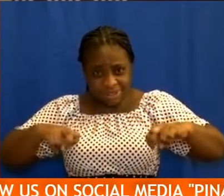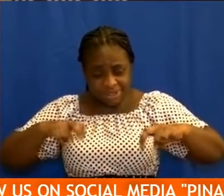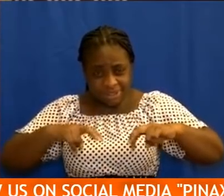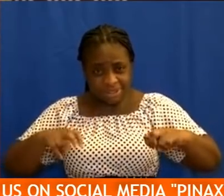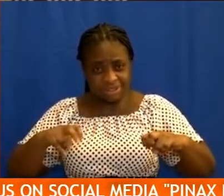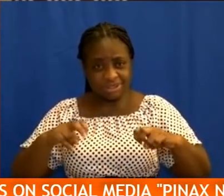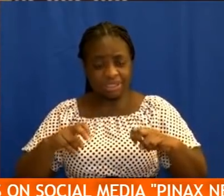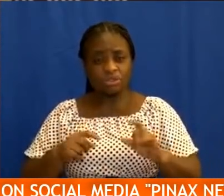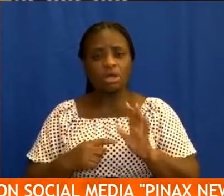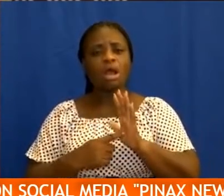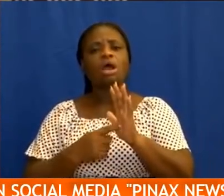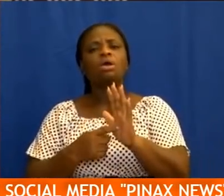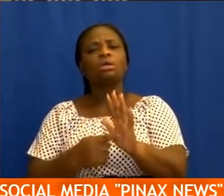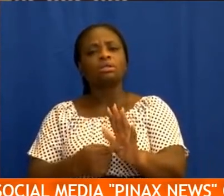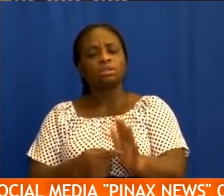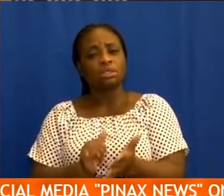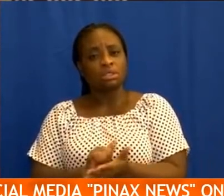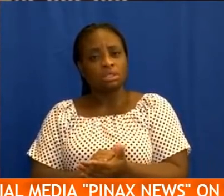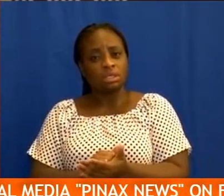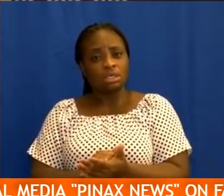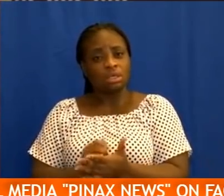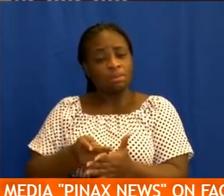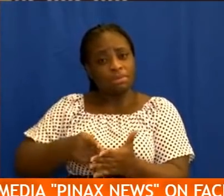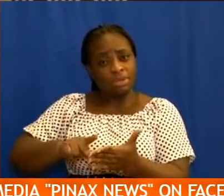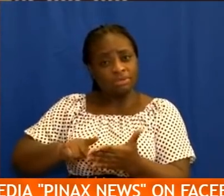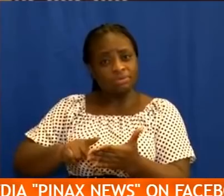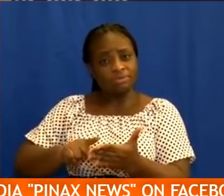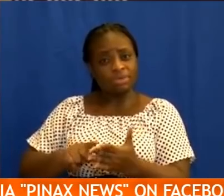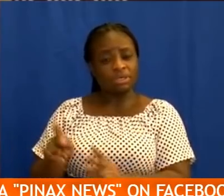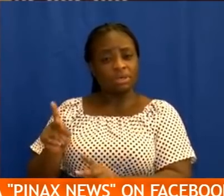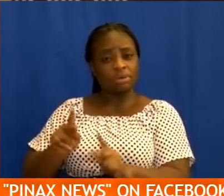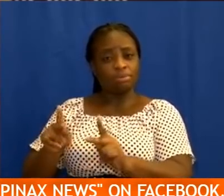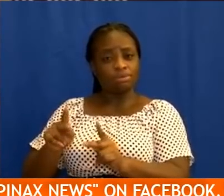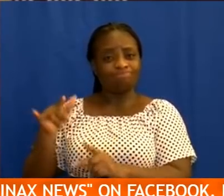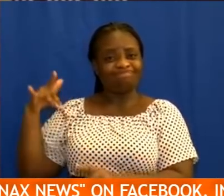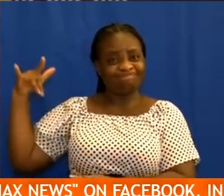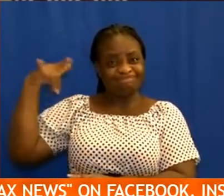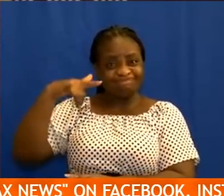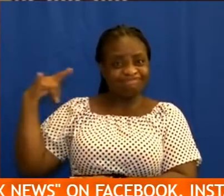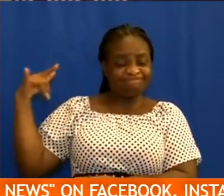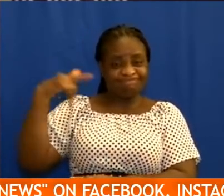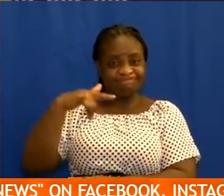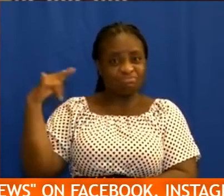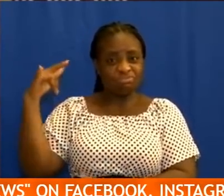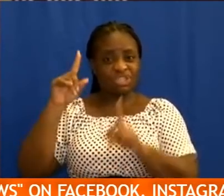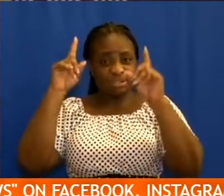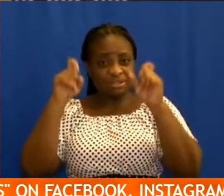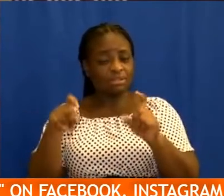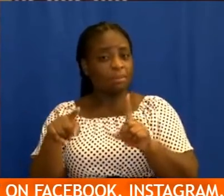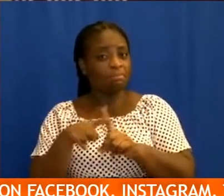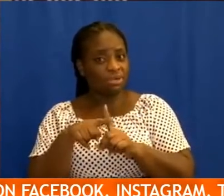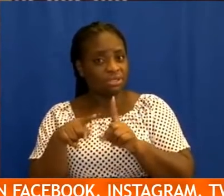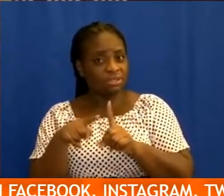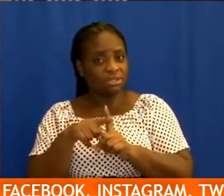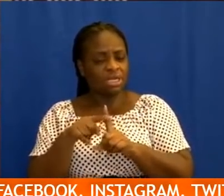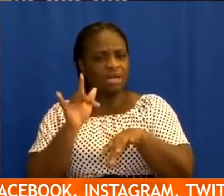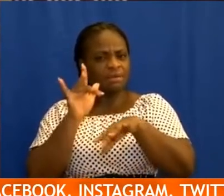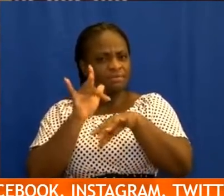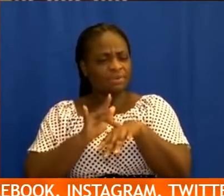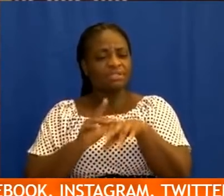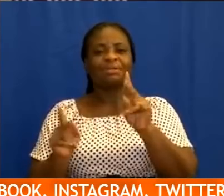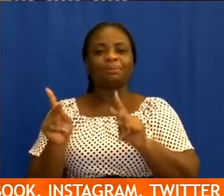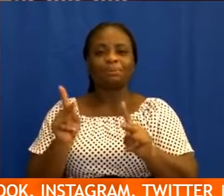vaccine. But let's look at how Akuffo Addo put this particular address. Now some of the vital issues he said yin kun yin kuti in summer Akuffo